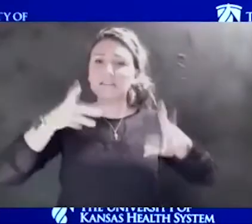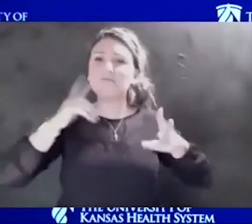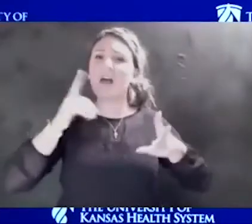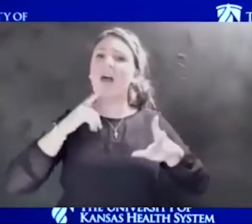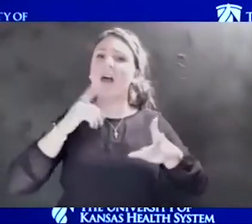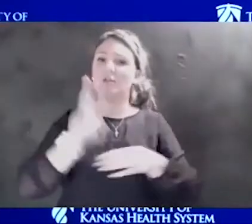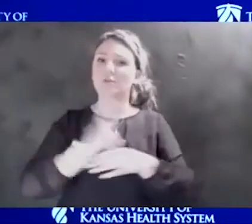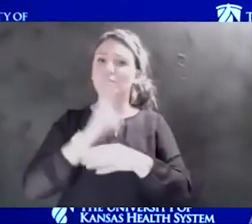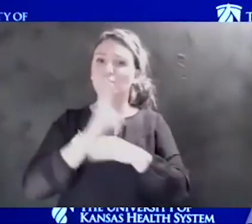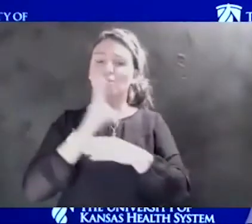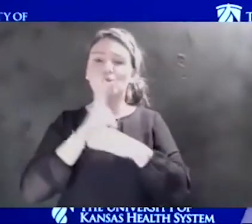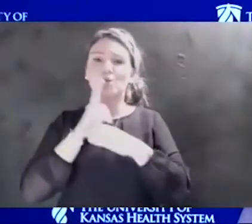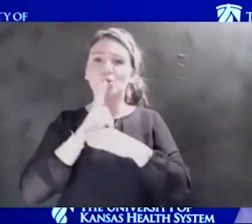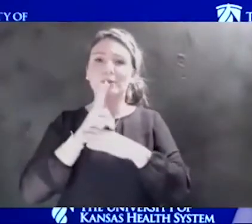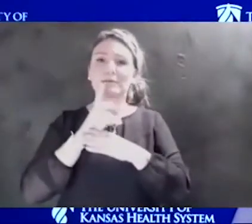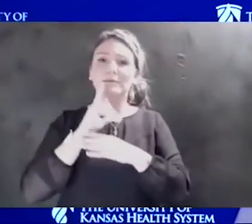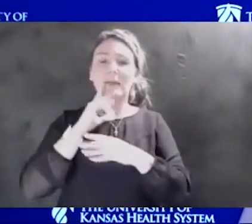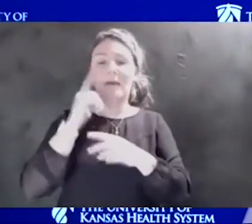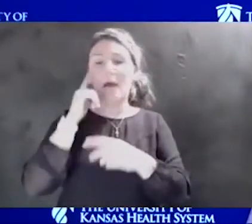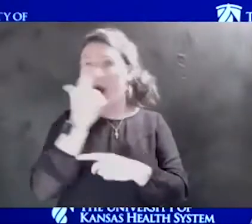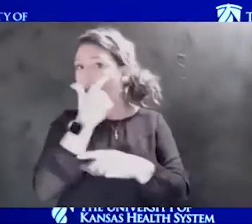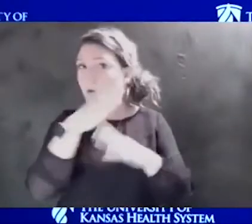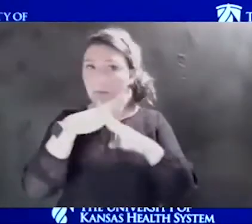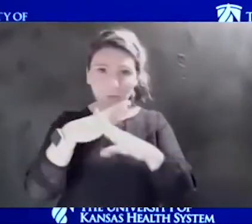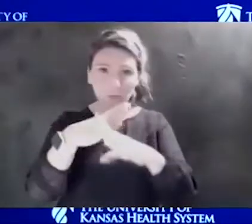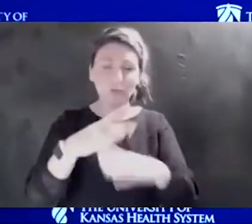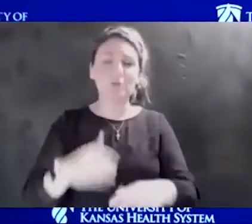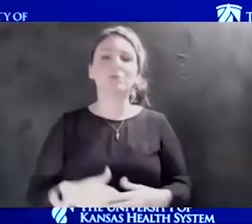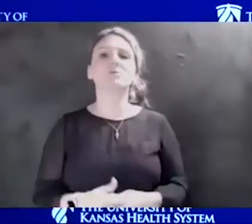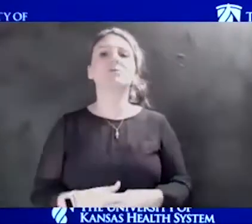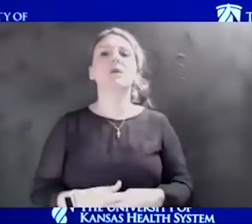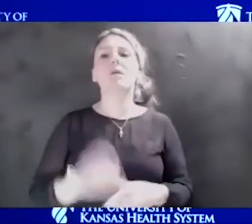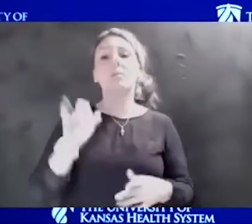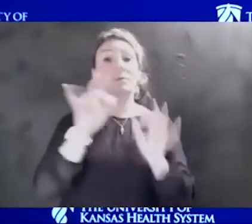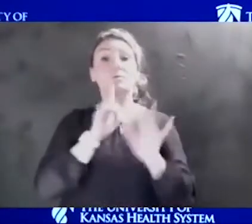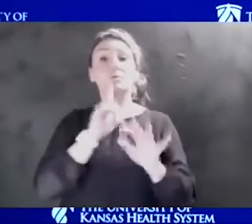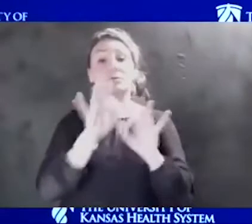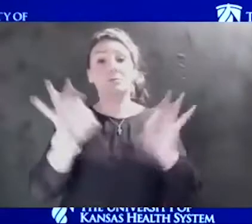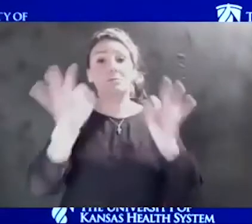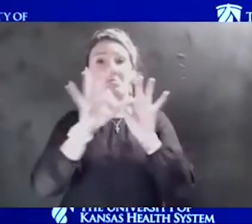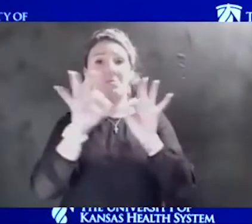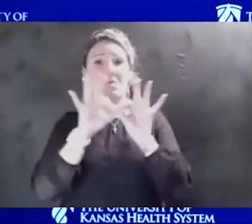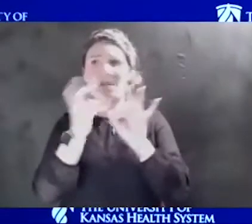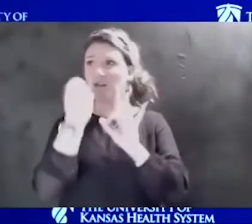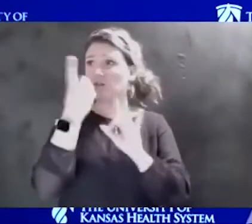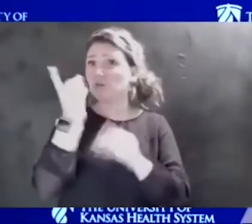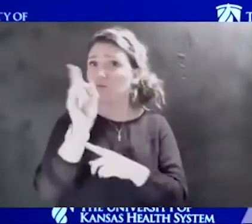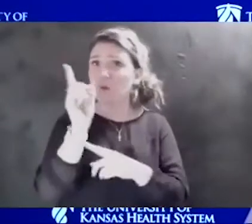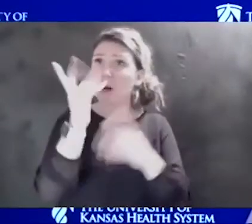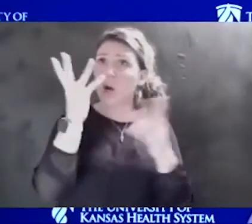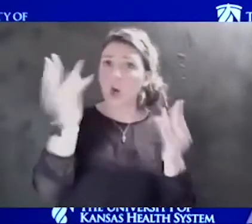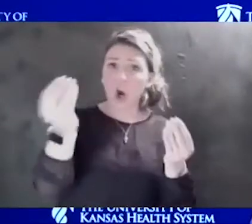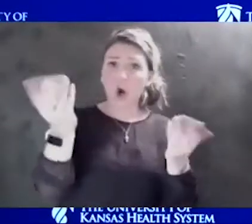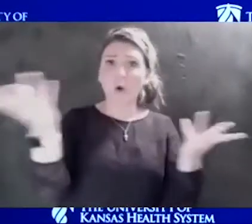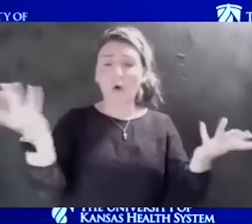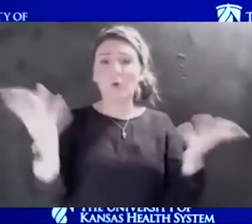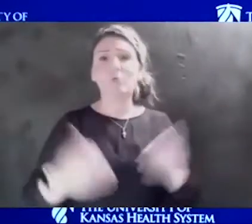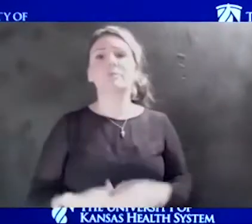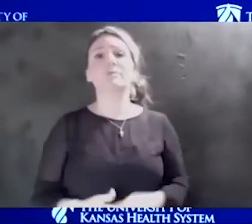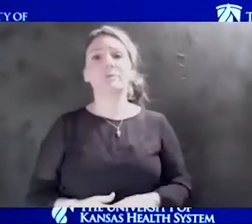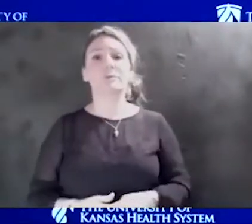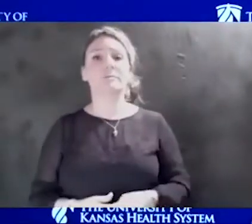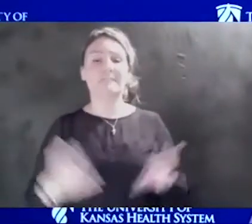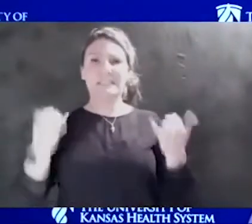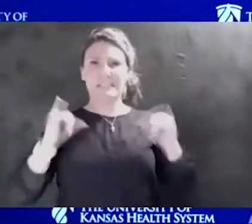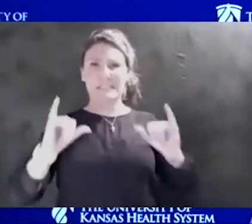eye protection. I think that is important. You know, understand where you're going. Still be wary of those indoor